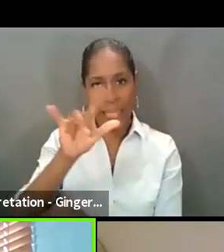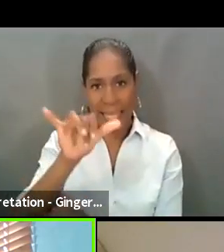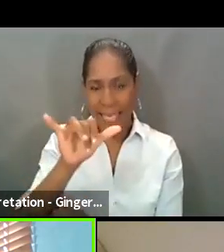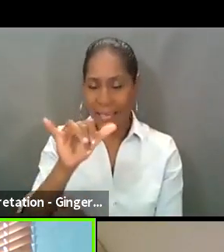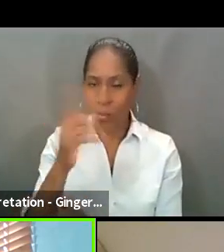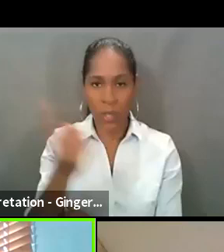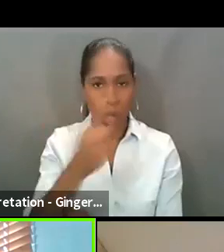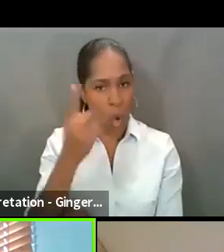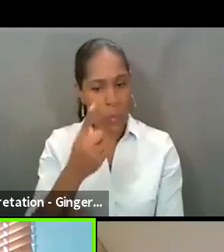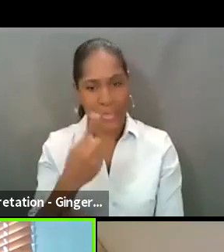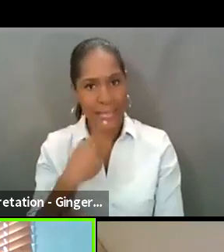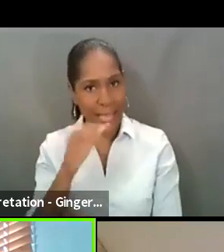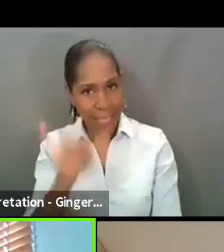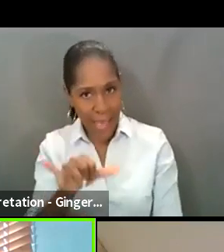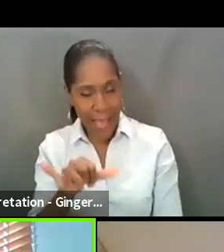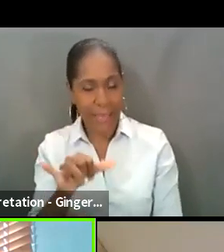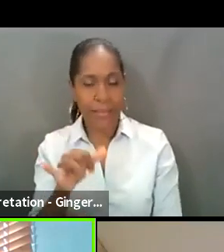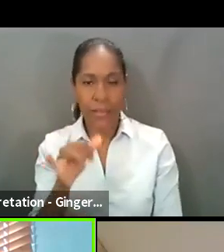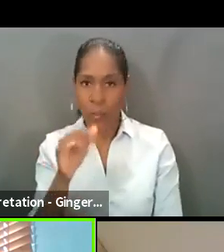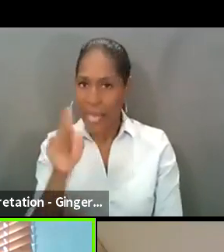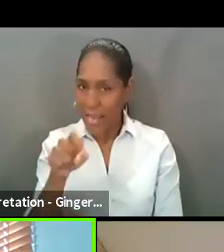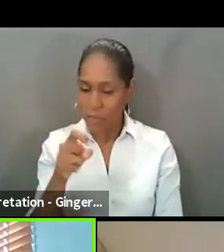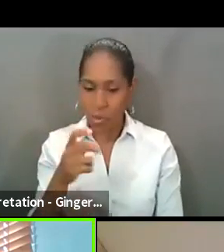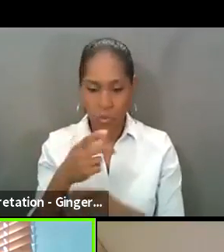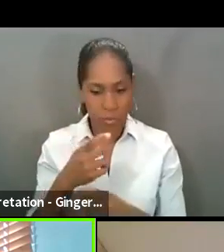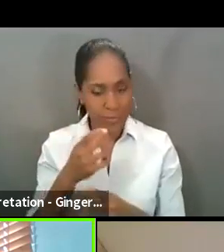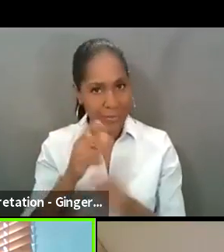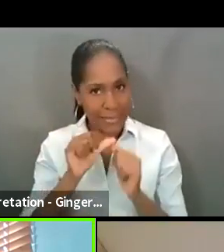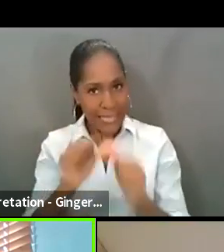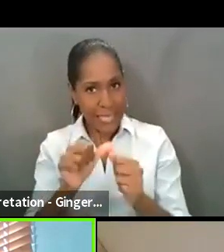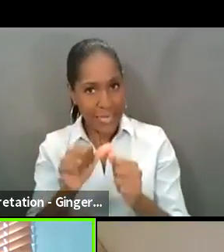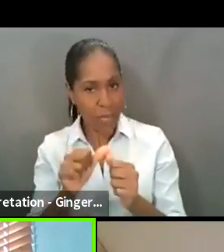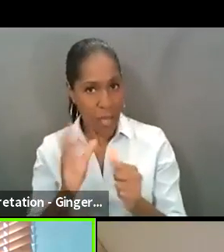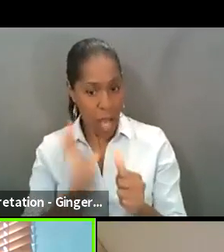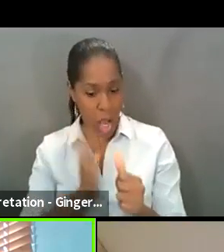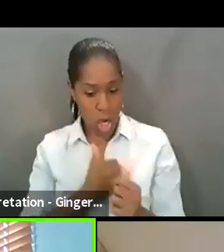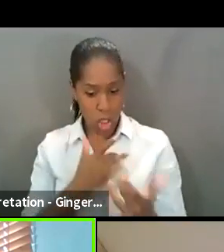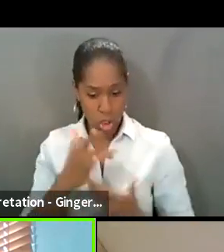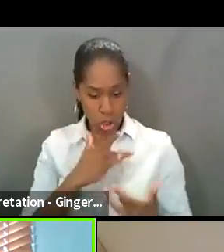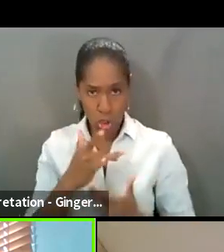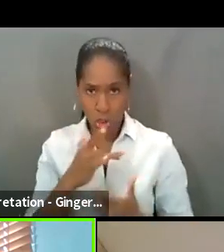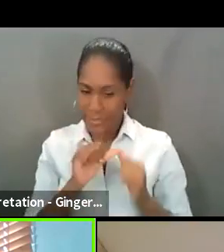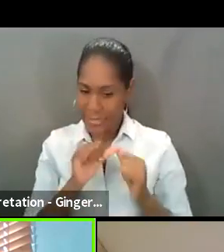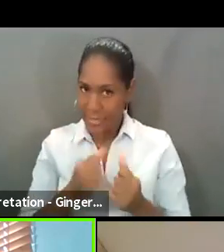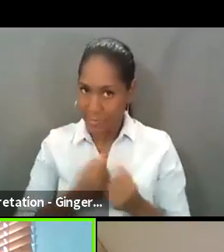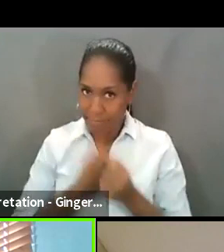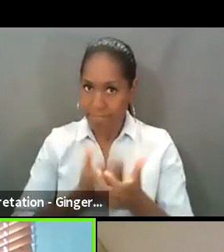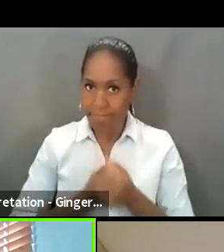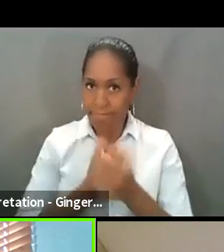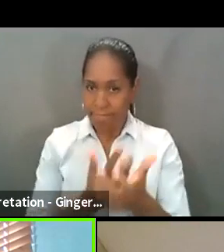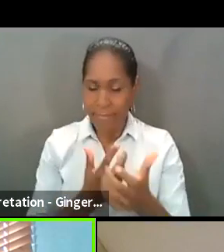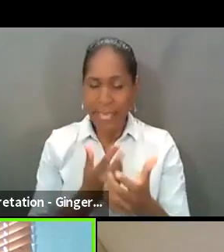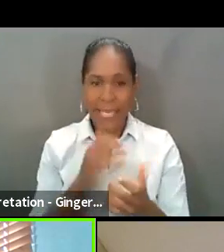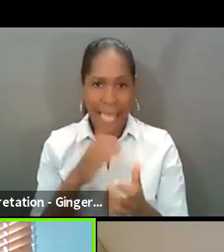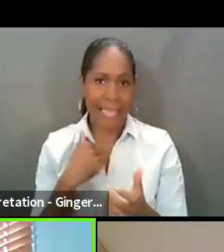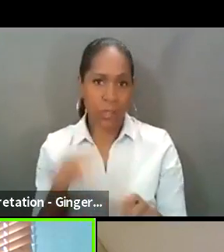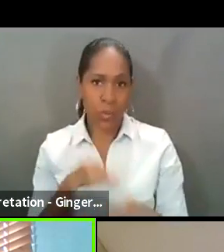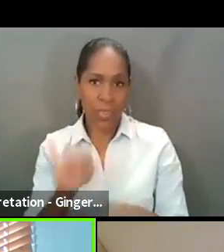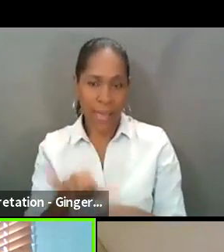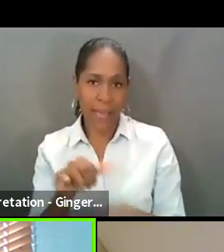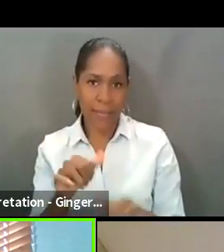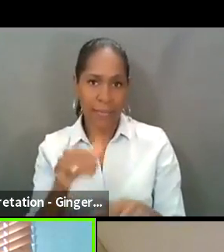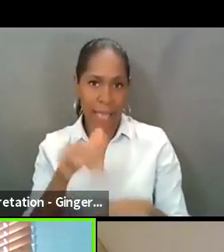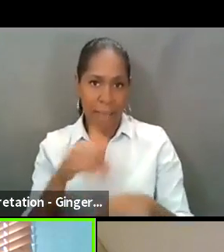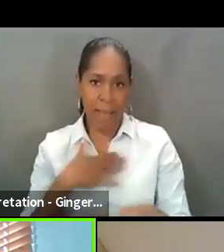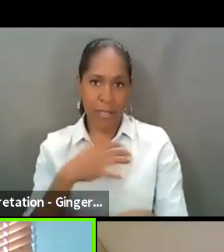our concerns. And this is what I have done personally and with my colleagues where I work. And